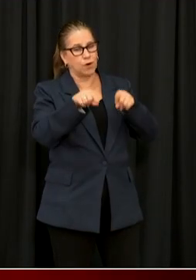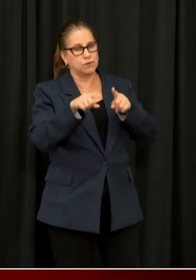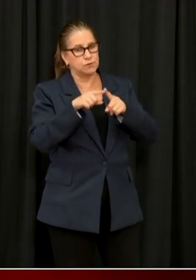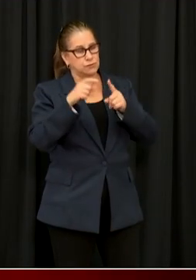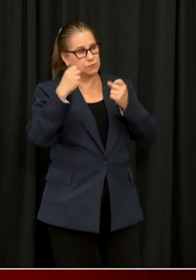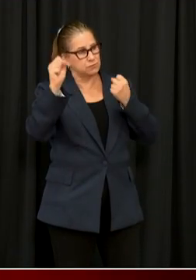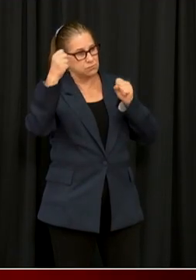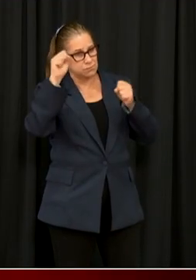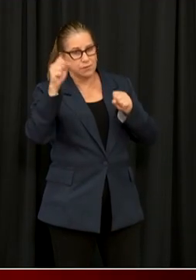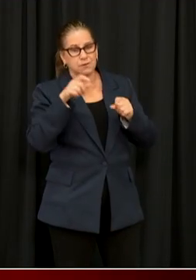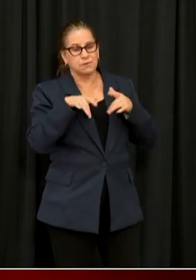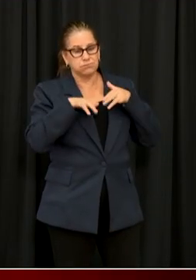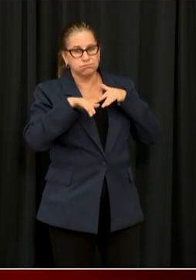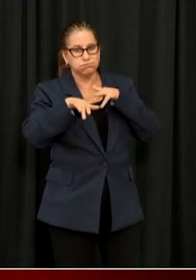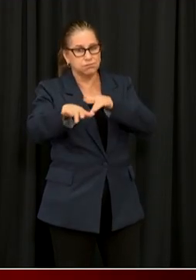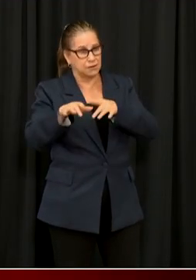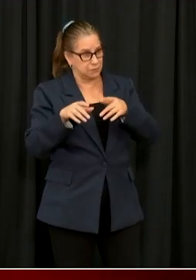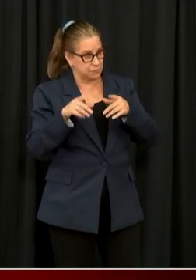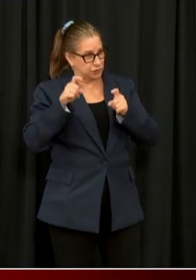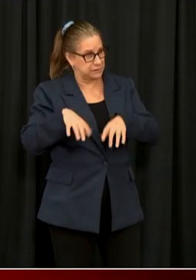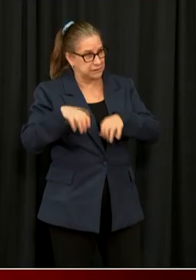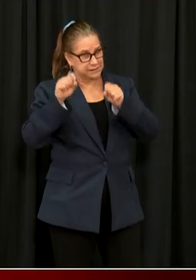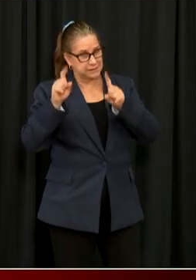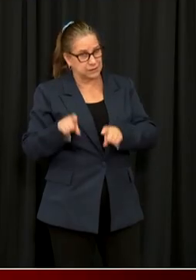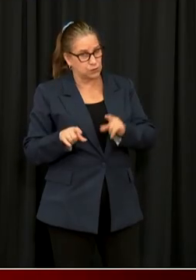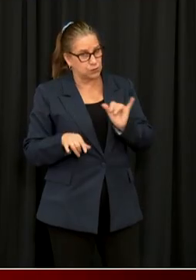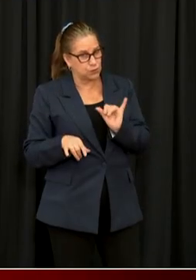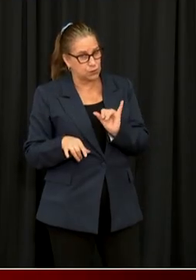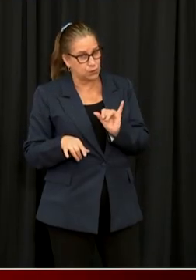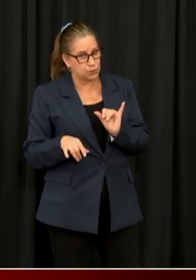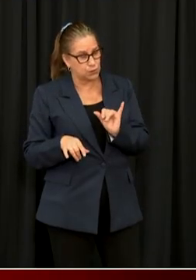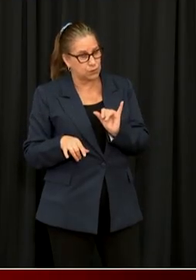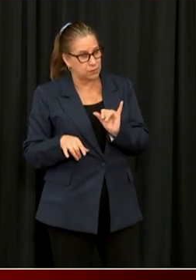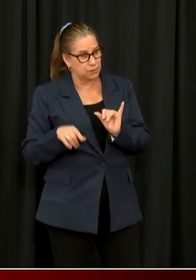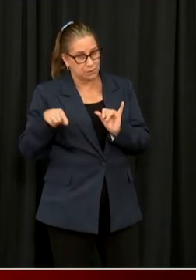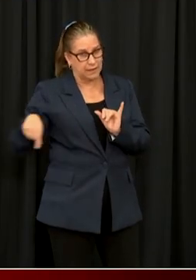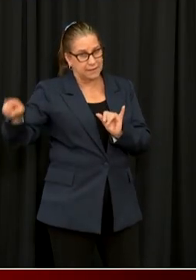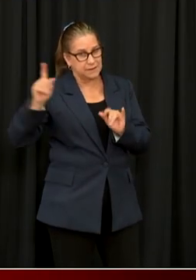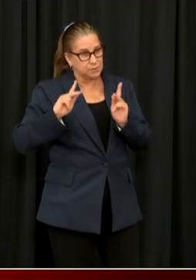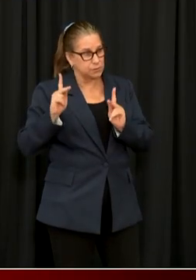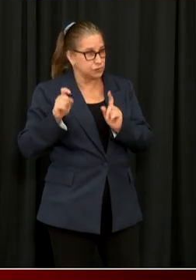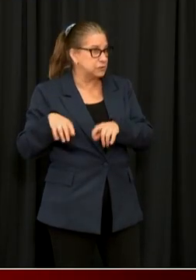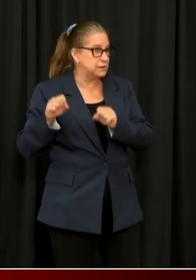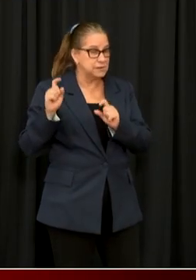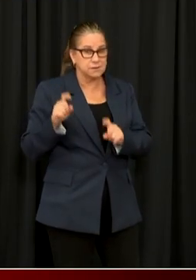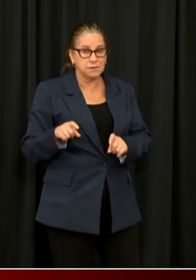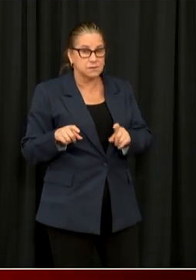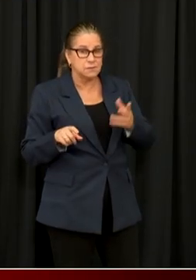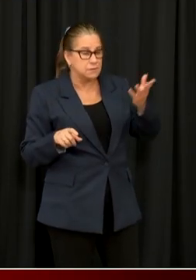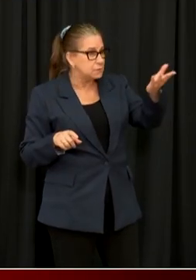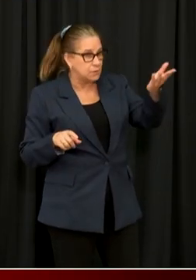attended, are you going to publicly communicate that there was someone with coronavirus at these demonstrations?